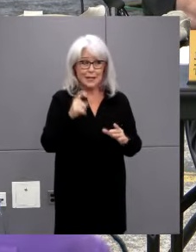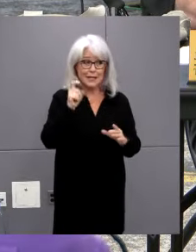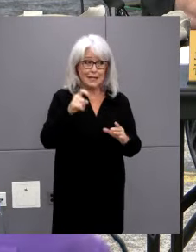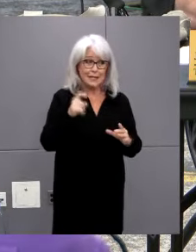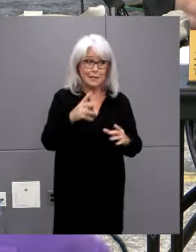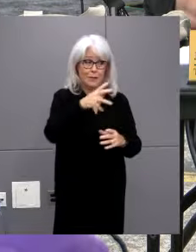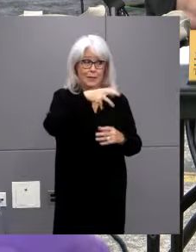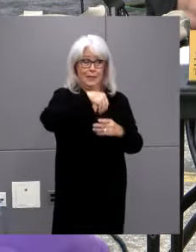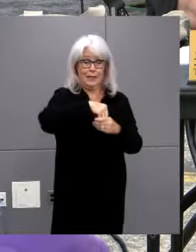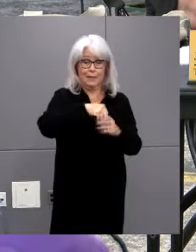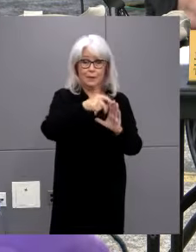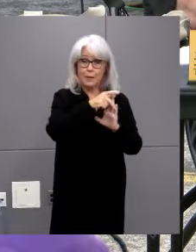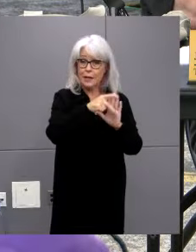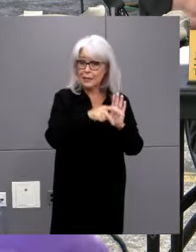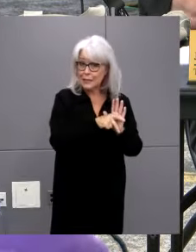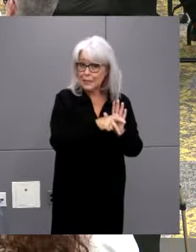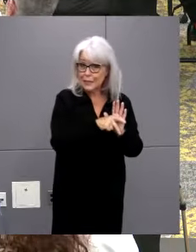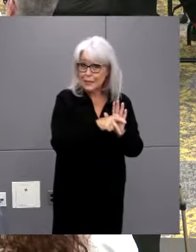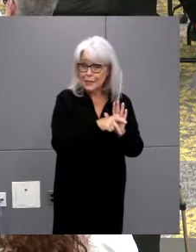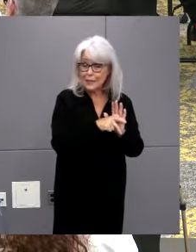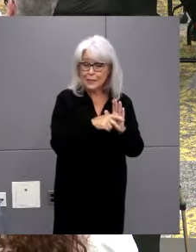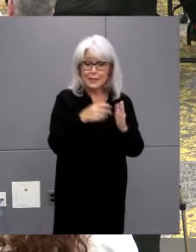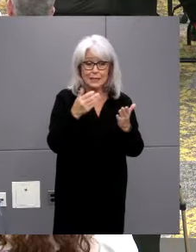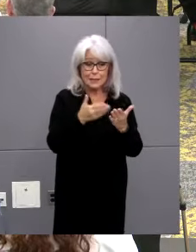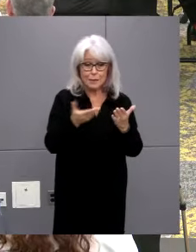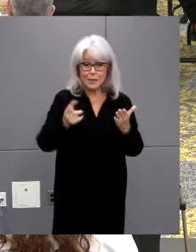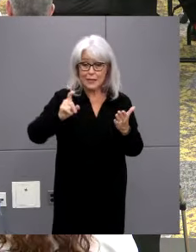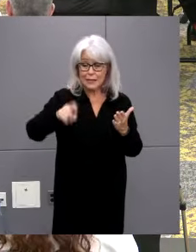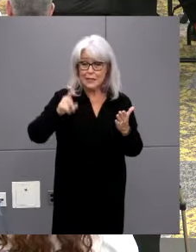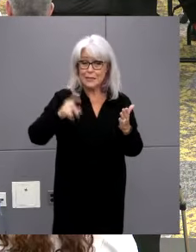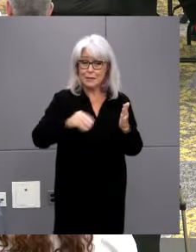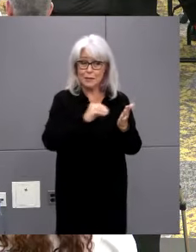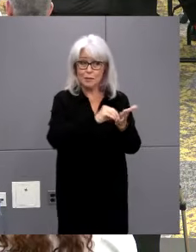policy? Is it something that needs to be stated, or?